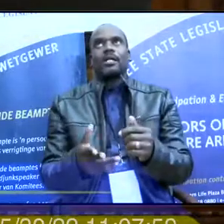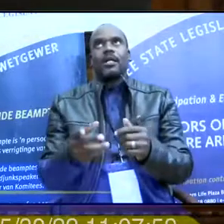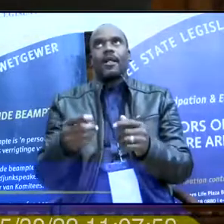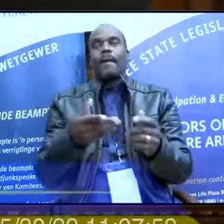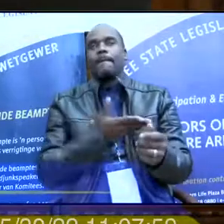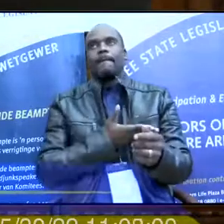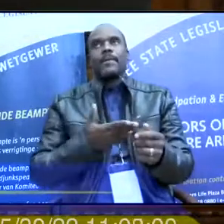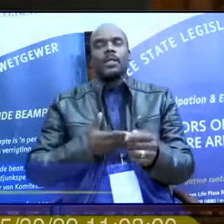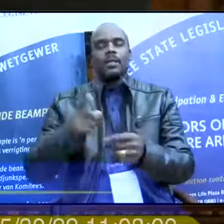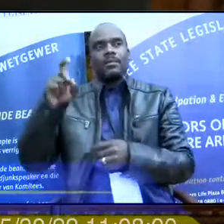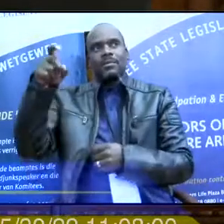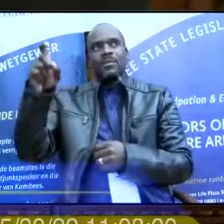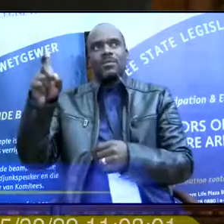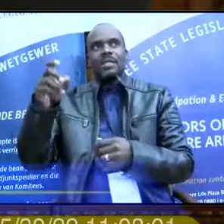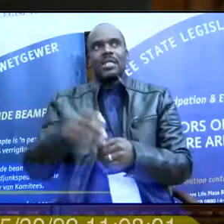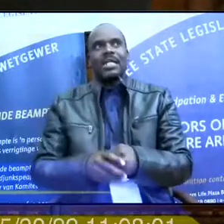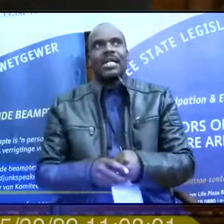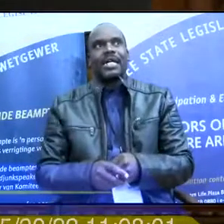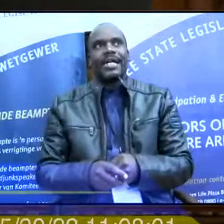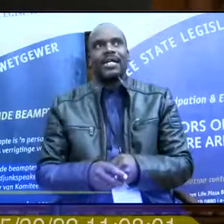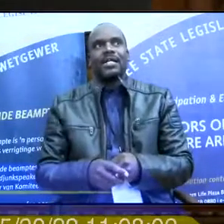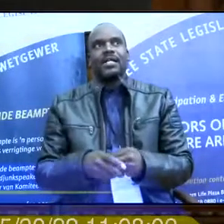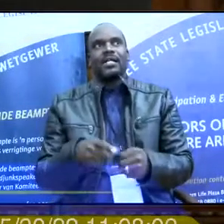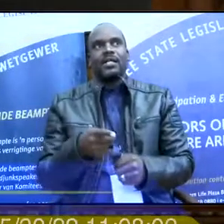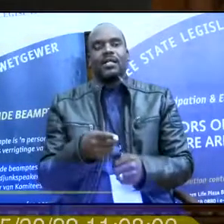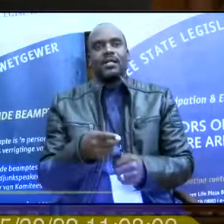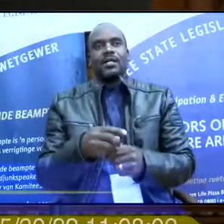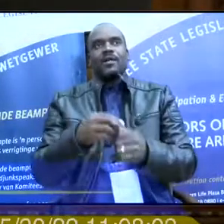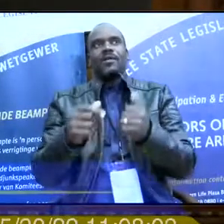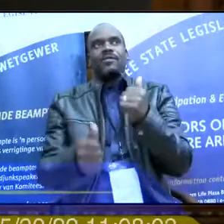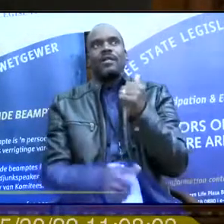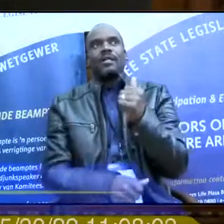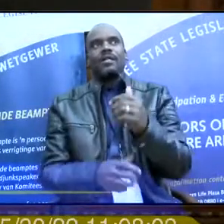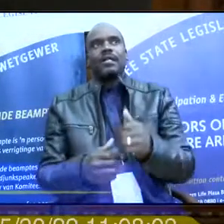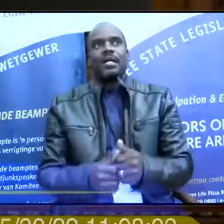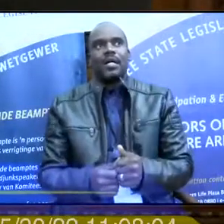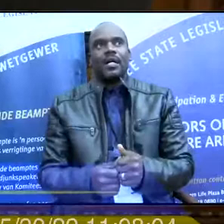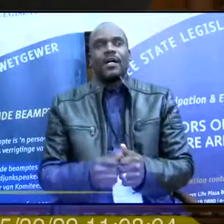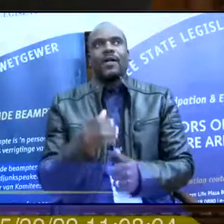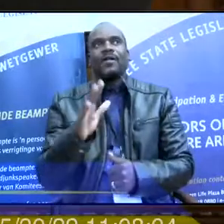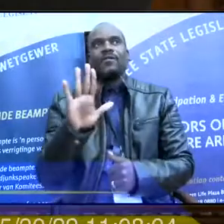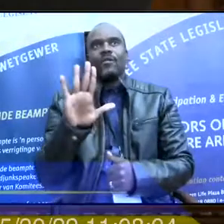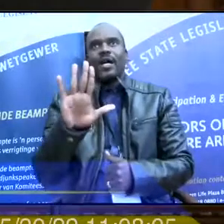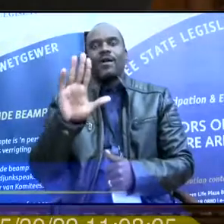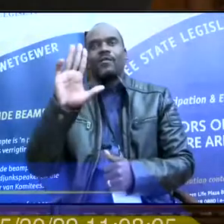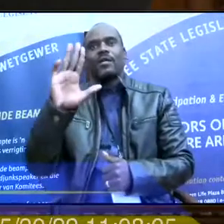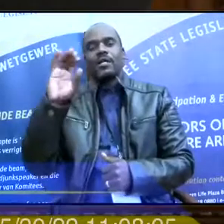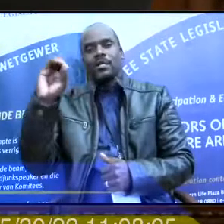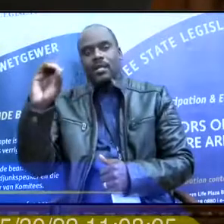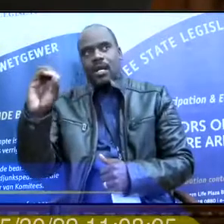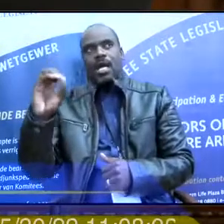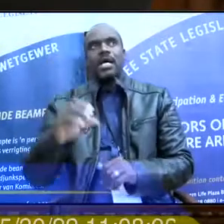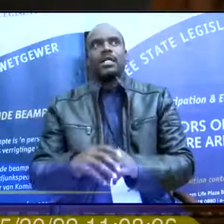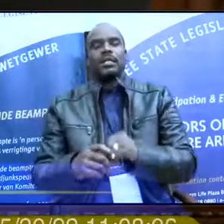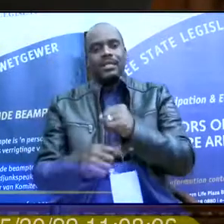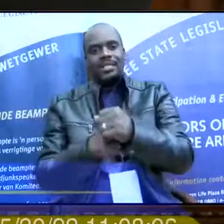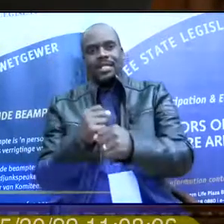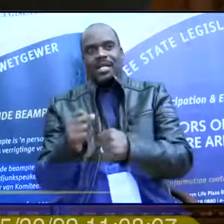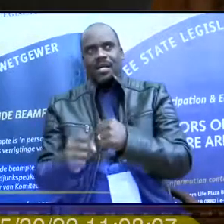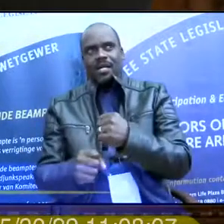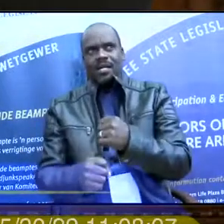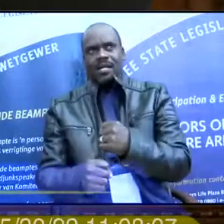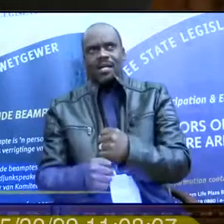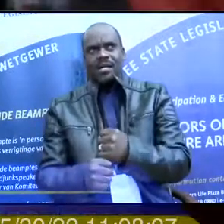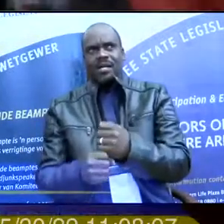the restraint placed on the growth of the south african economy by covert 19 over the past years has